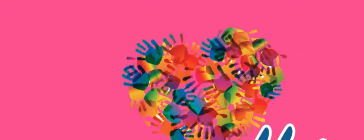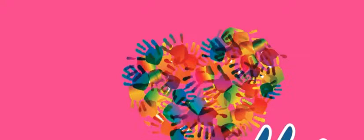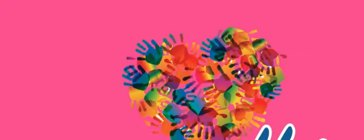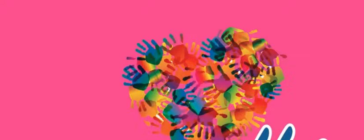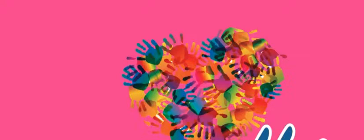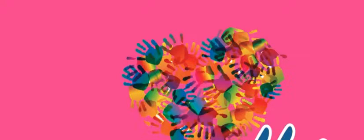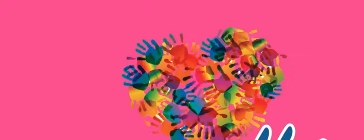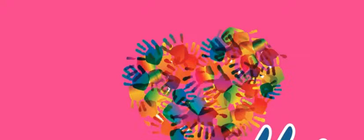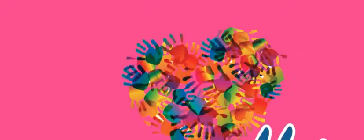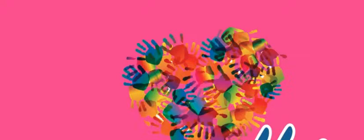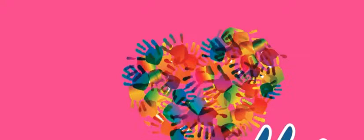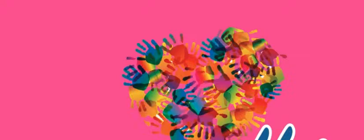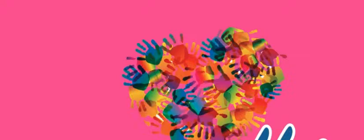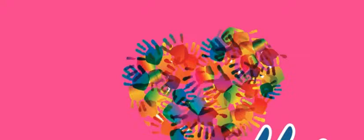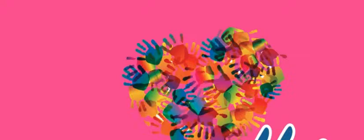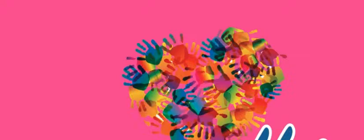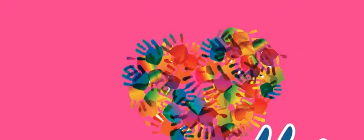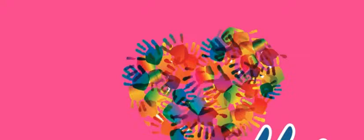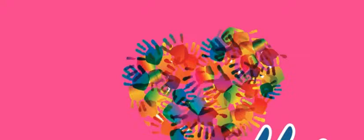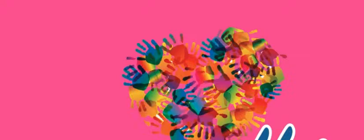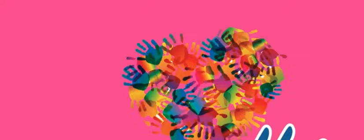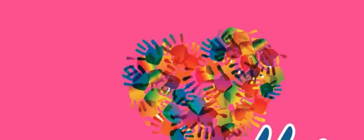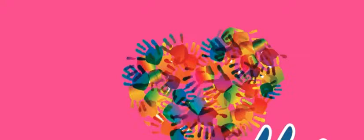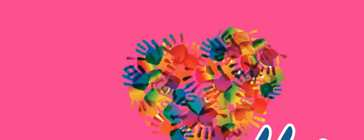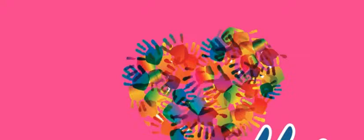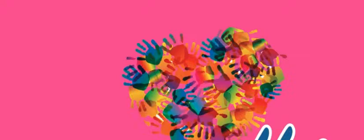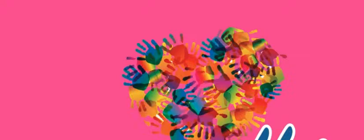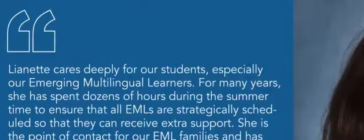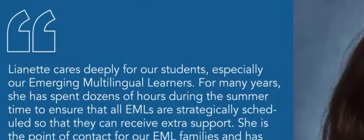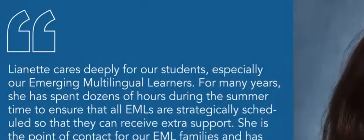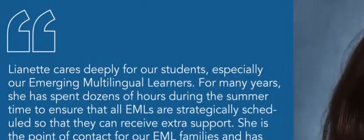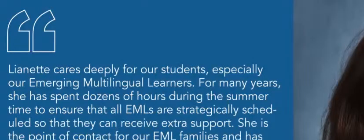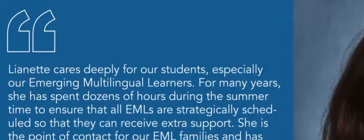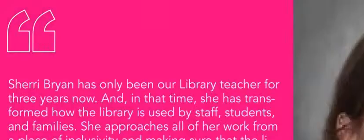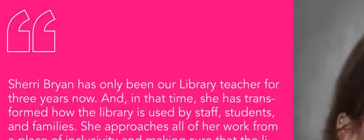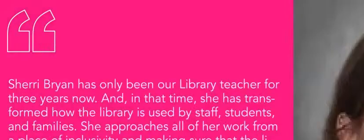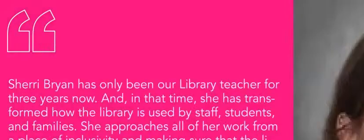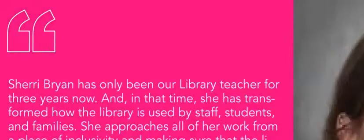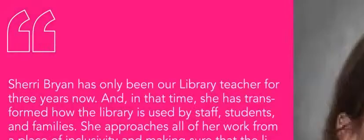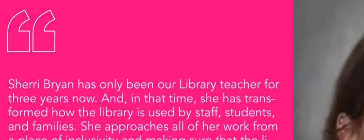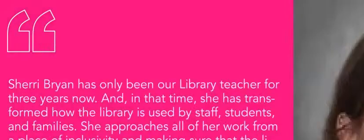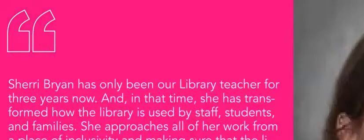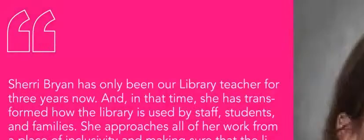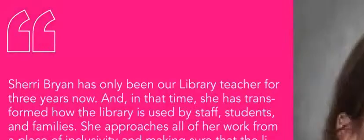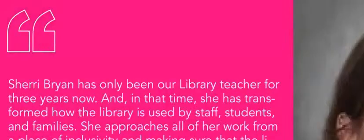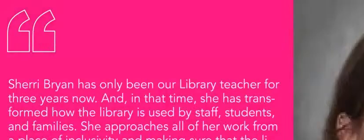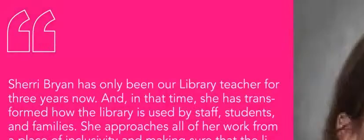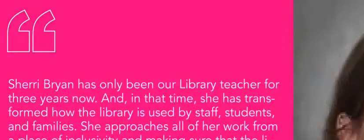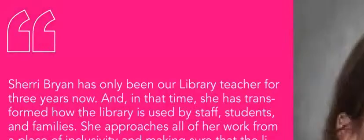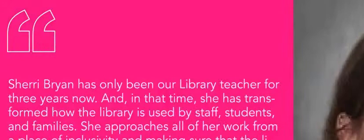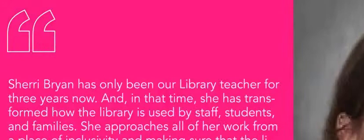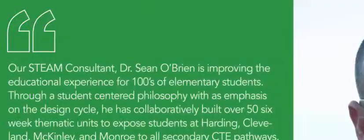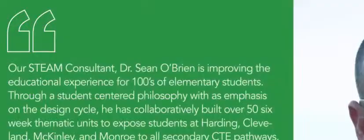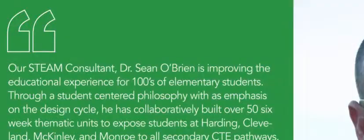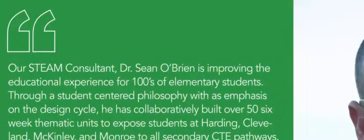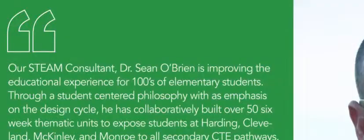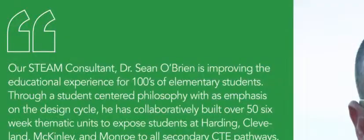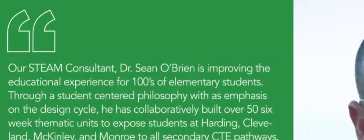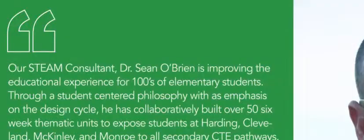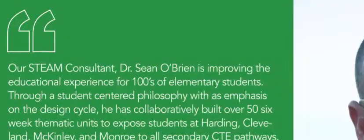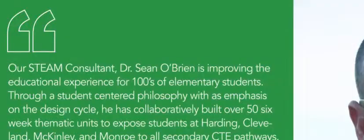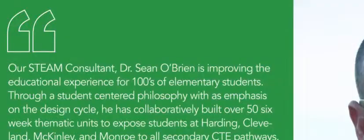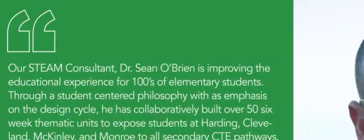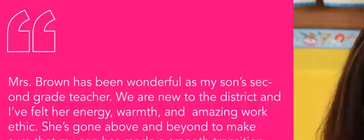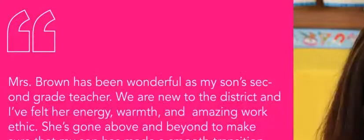Santana from Santa Barbara High School. She was nominated by her principal, Dr. Simmons. Lynette cares deeply for